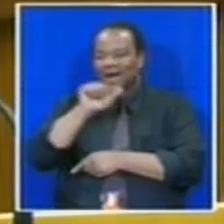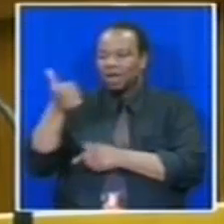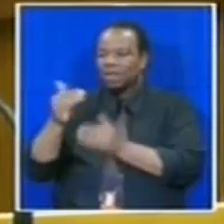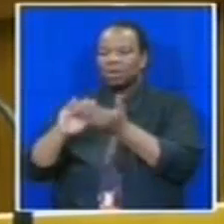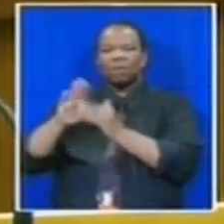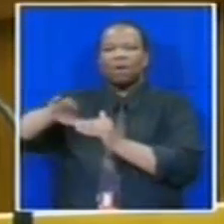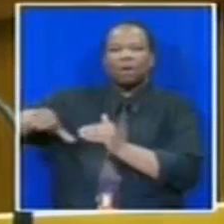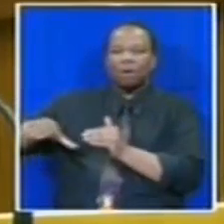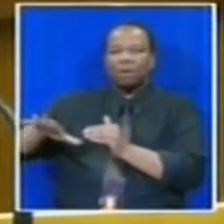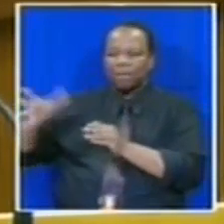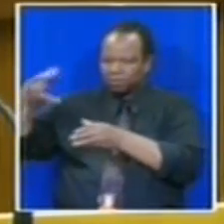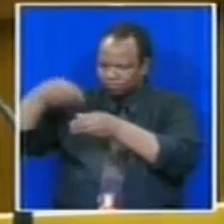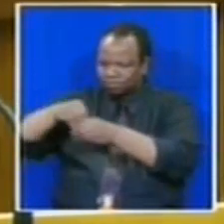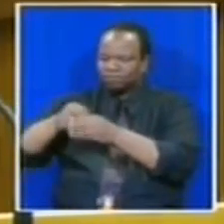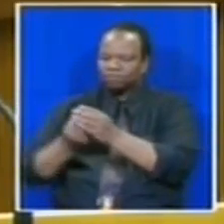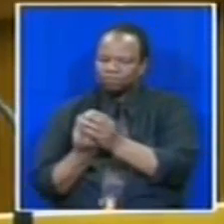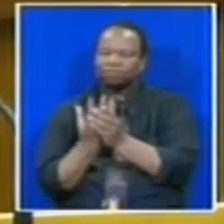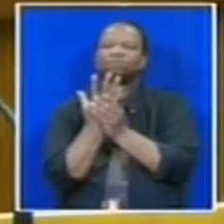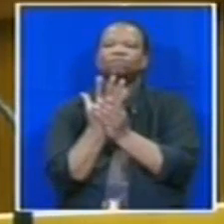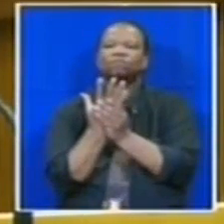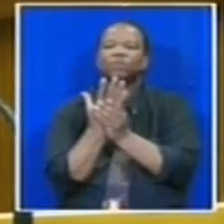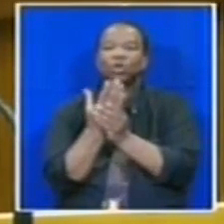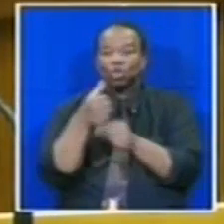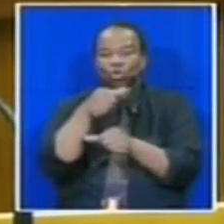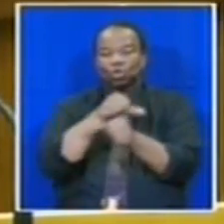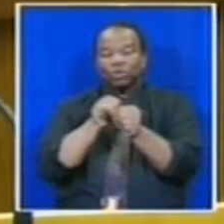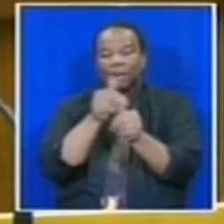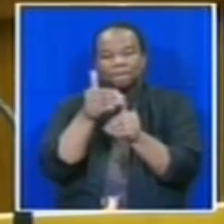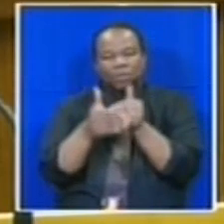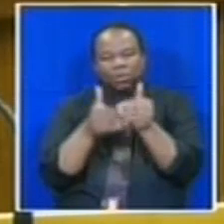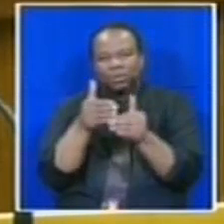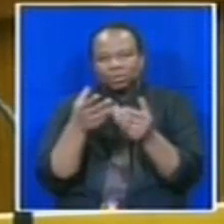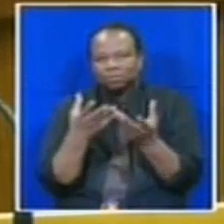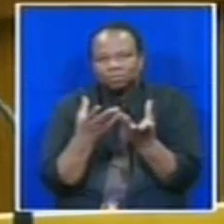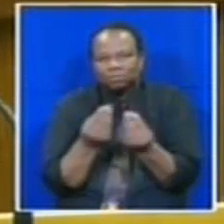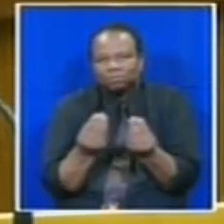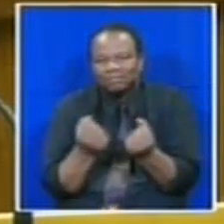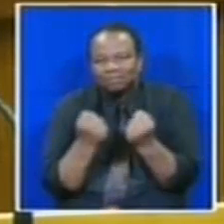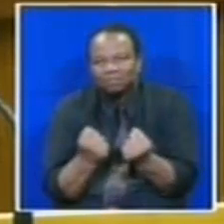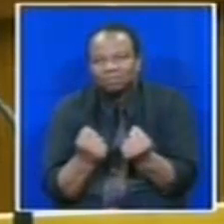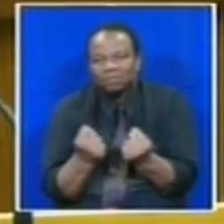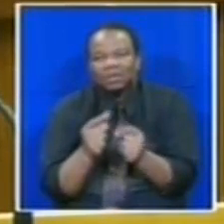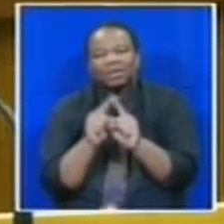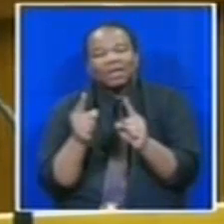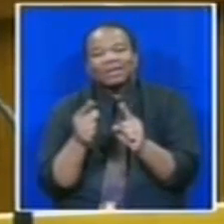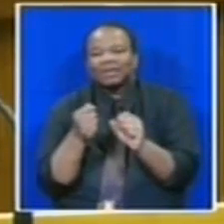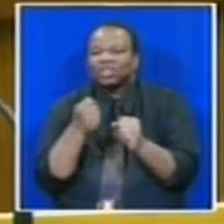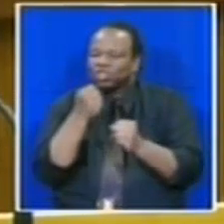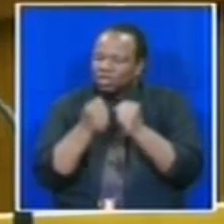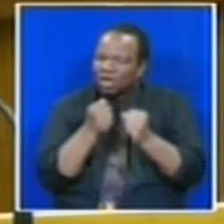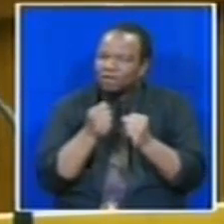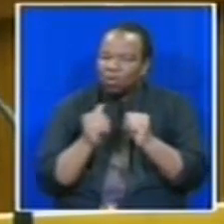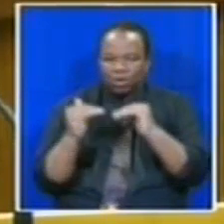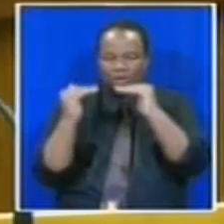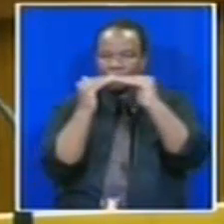progress. Social progress is complex, and the struggle for justice and equality has followed many different paths